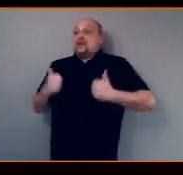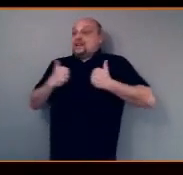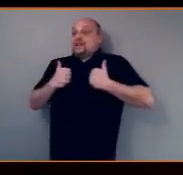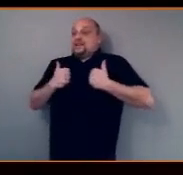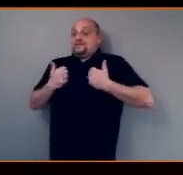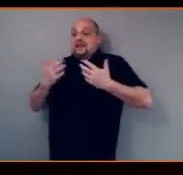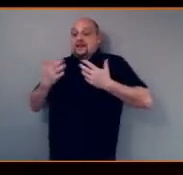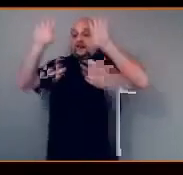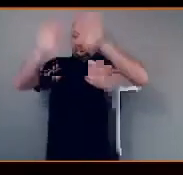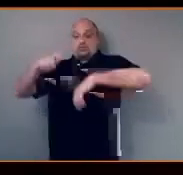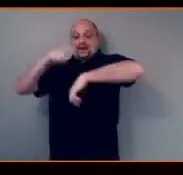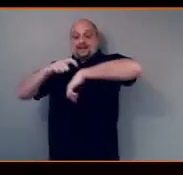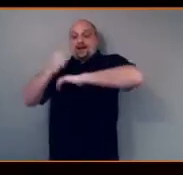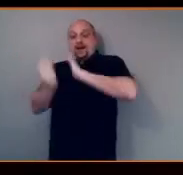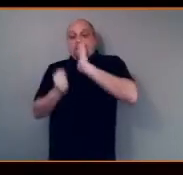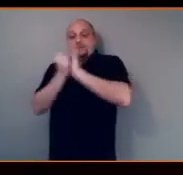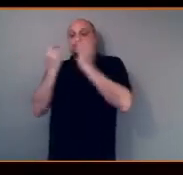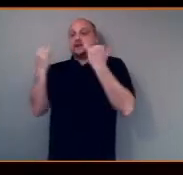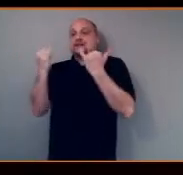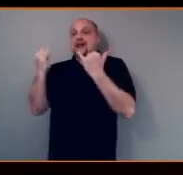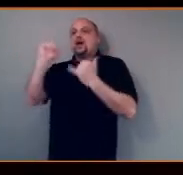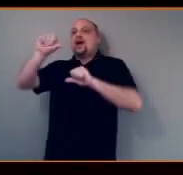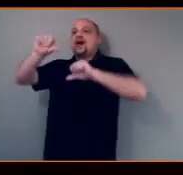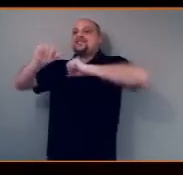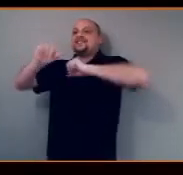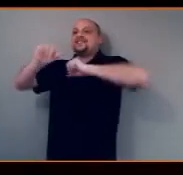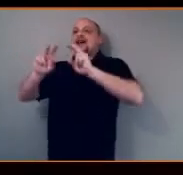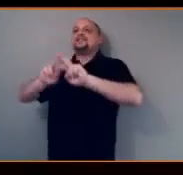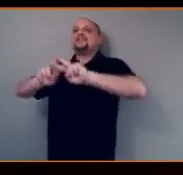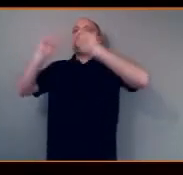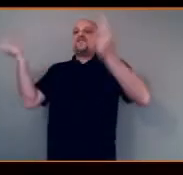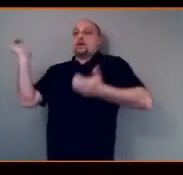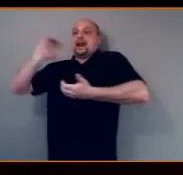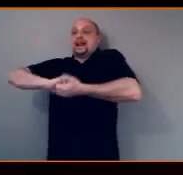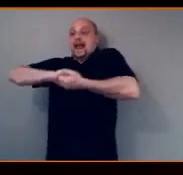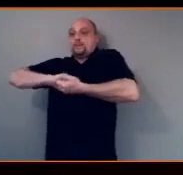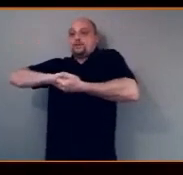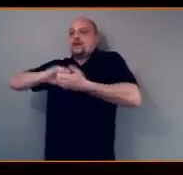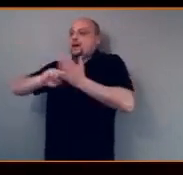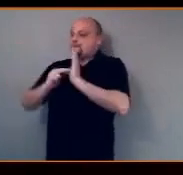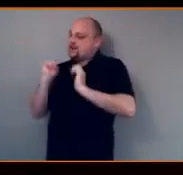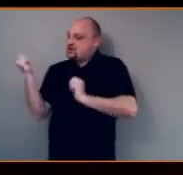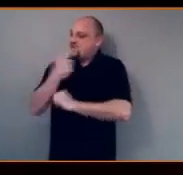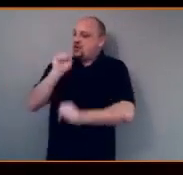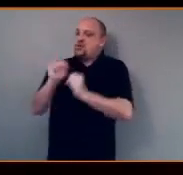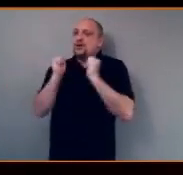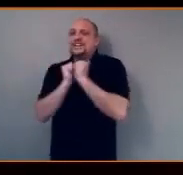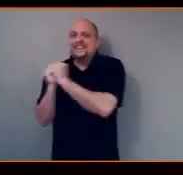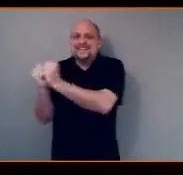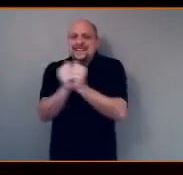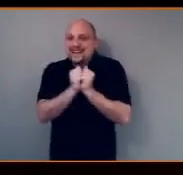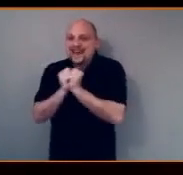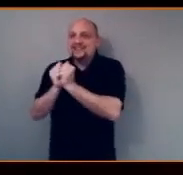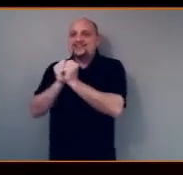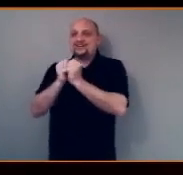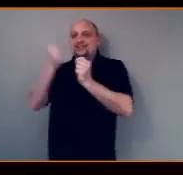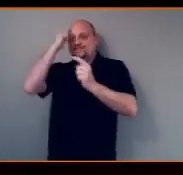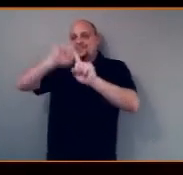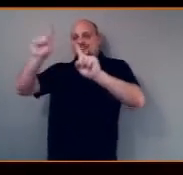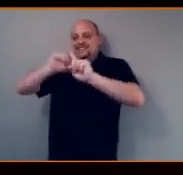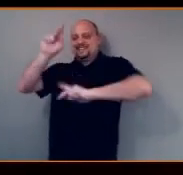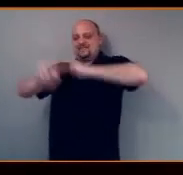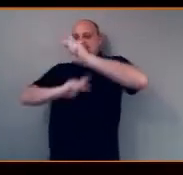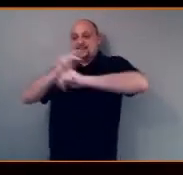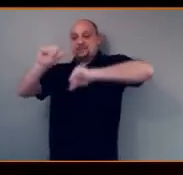where science is so interdisciplinary and collaborative that we all can work together to put all of those different types of science